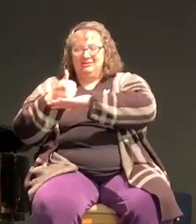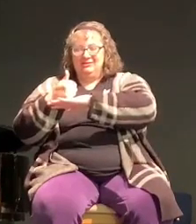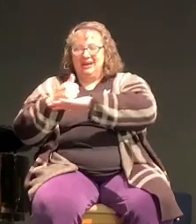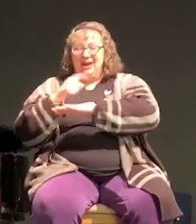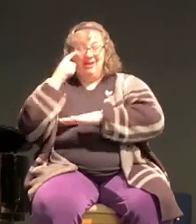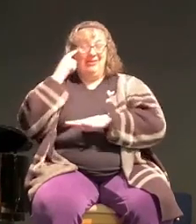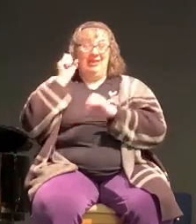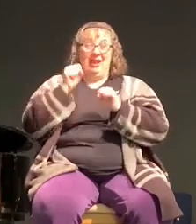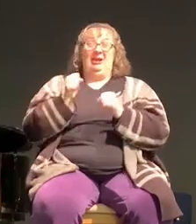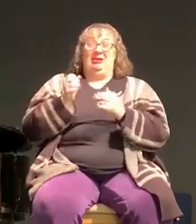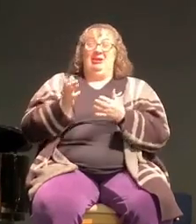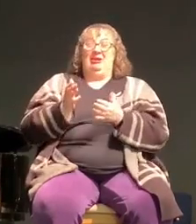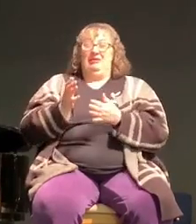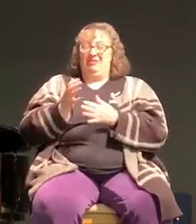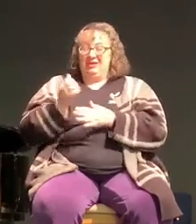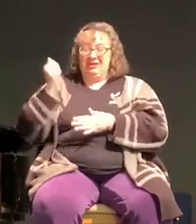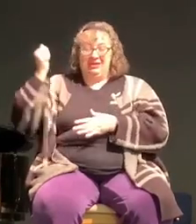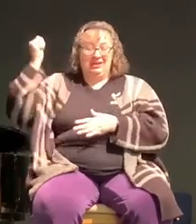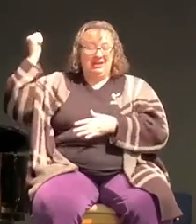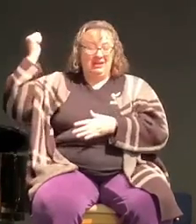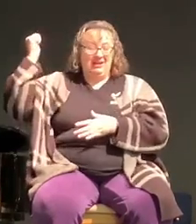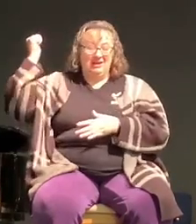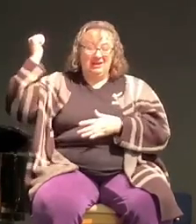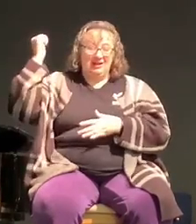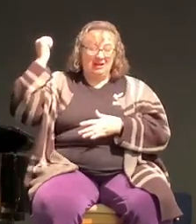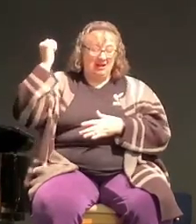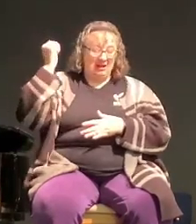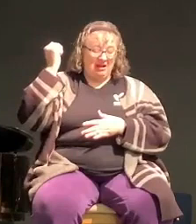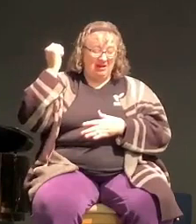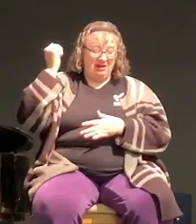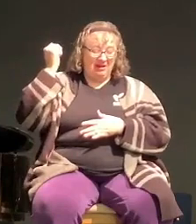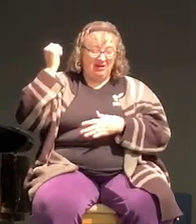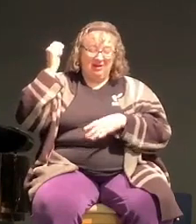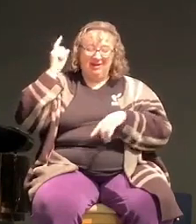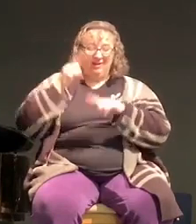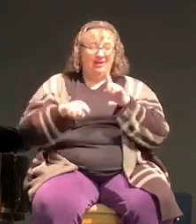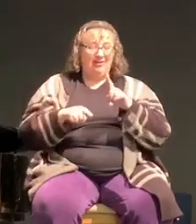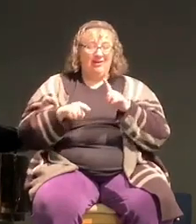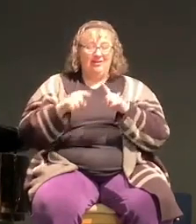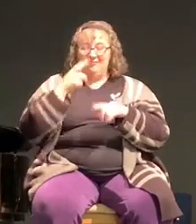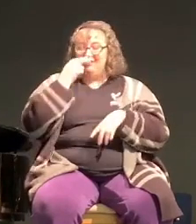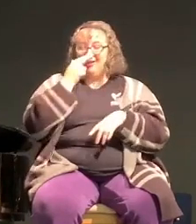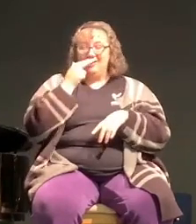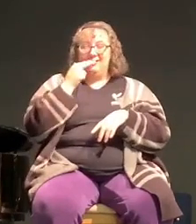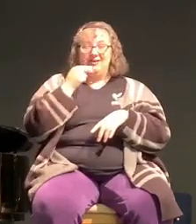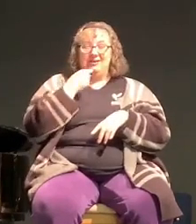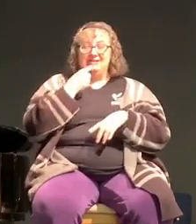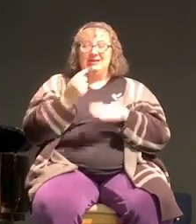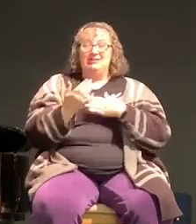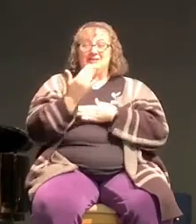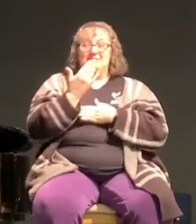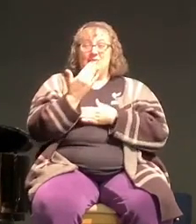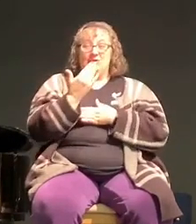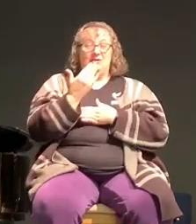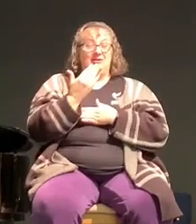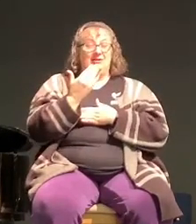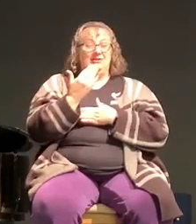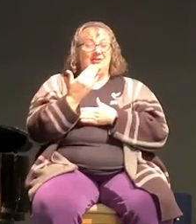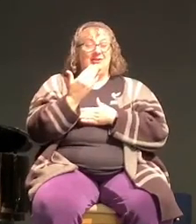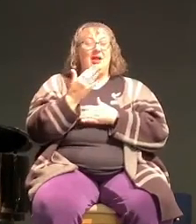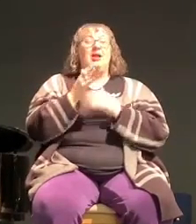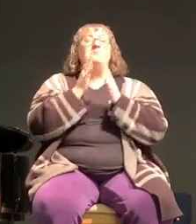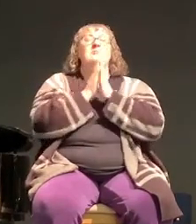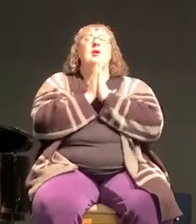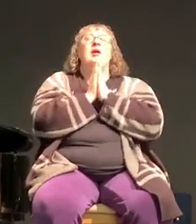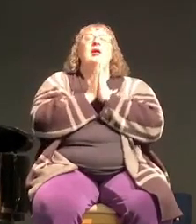think I could have even raised the knife against my own child there. And it was funny, I said this morning that I pray